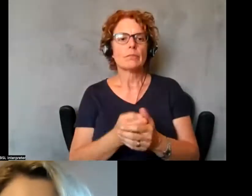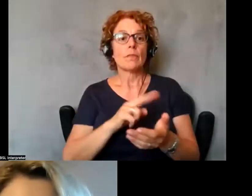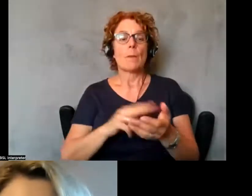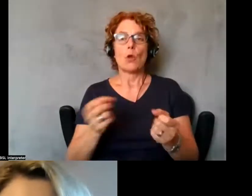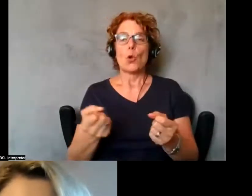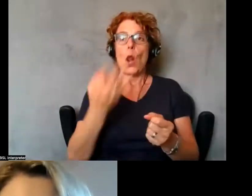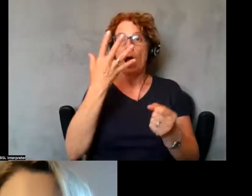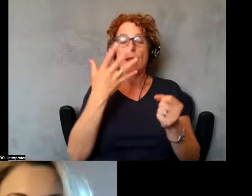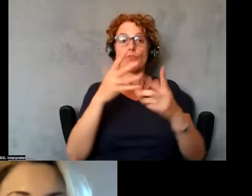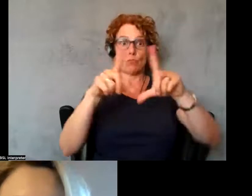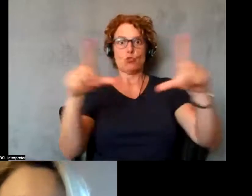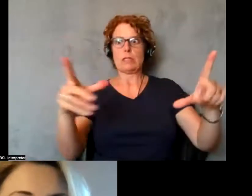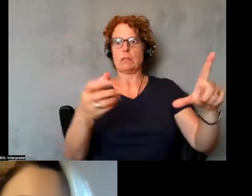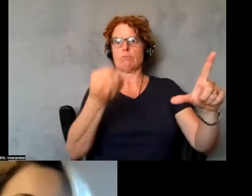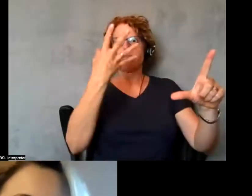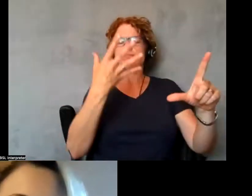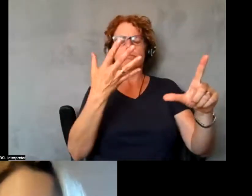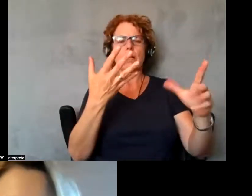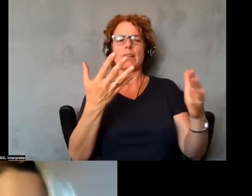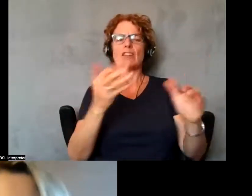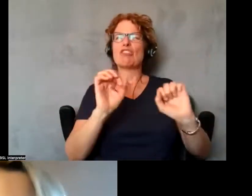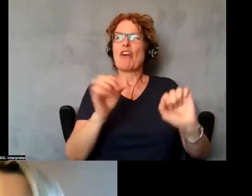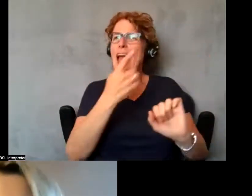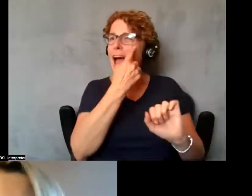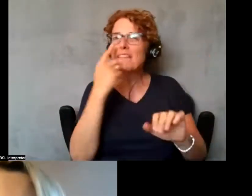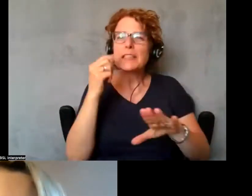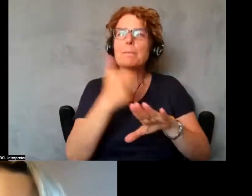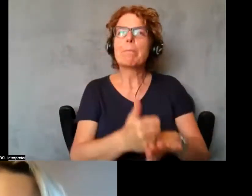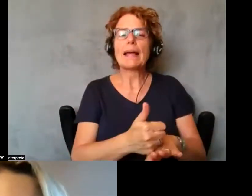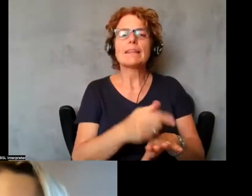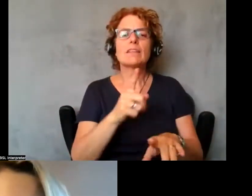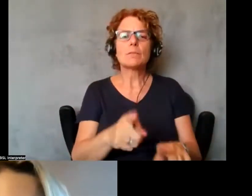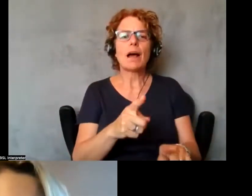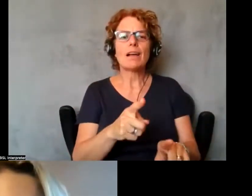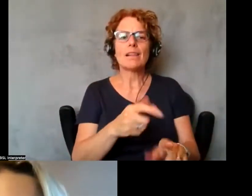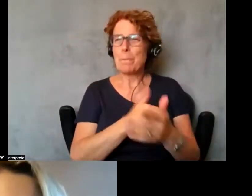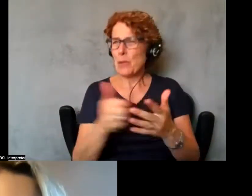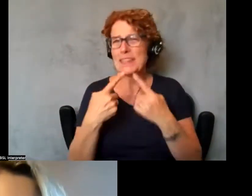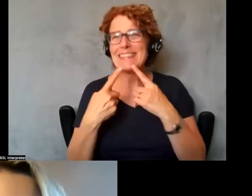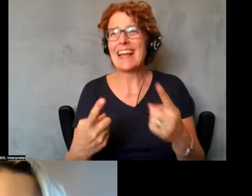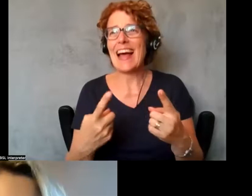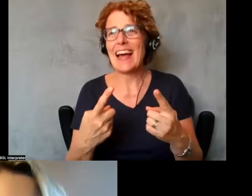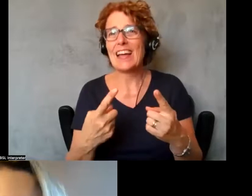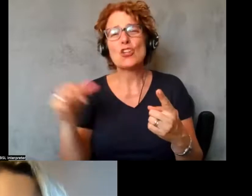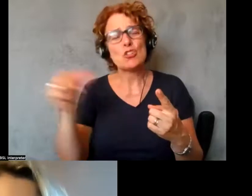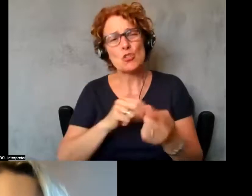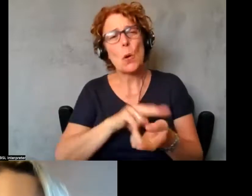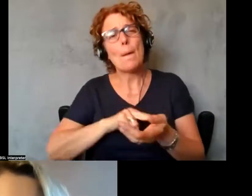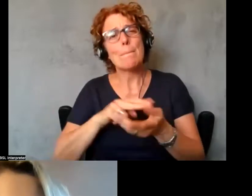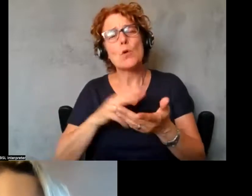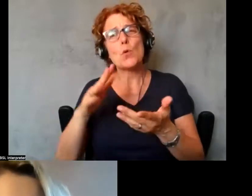comes out of screens, I know there's not much evidence base, but that's why, again, one of the little things that I always just say, get a blue light screen